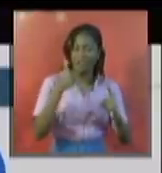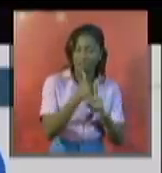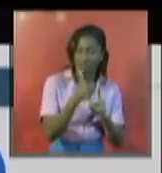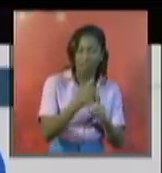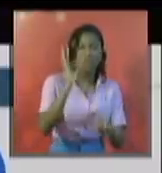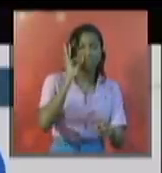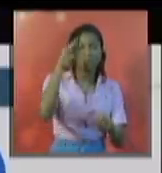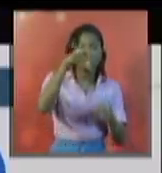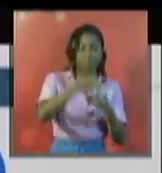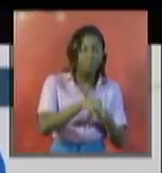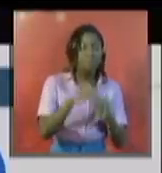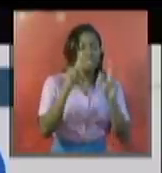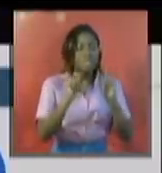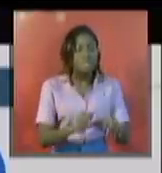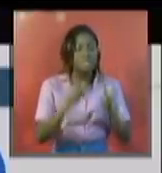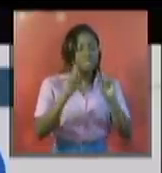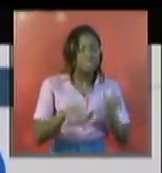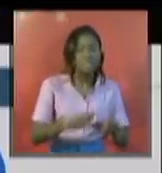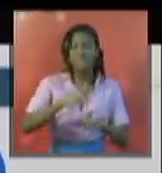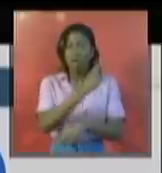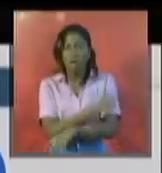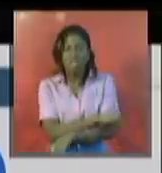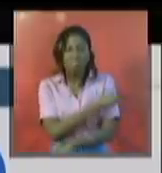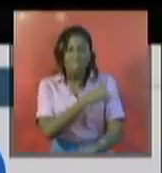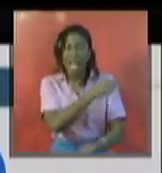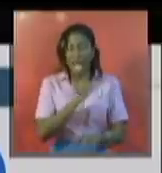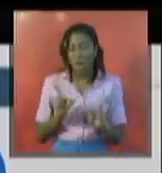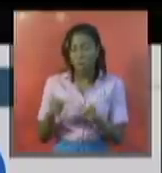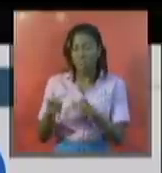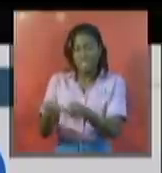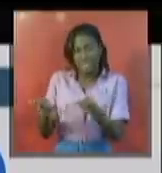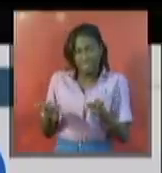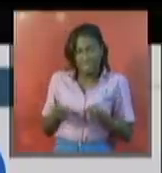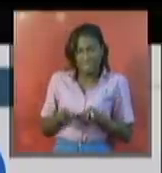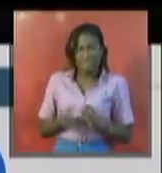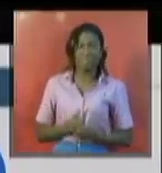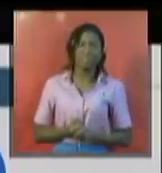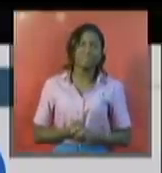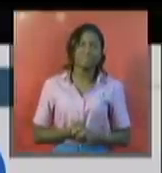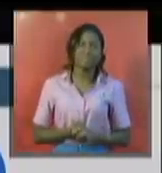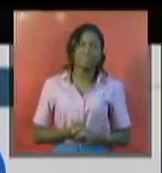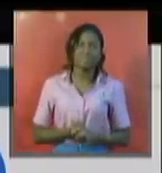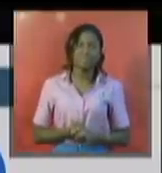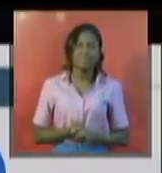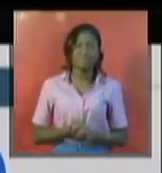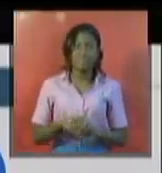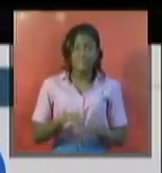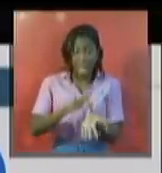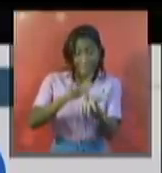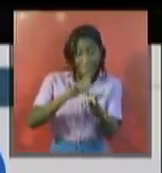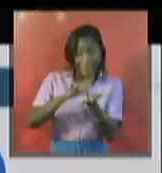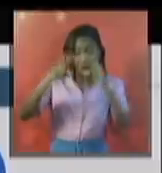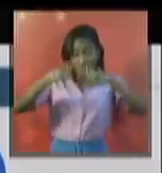including the hospitals and the quarantine facilities that they cover. The Medical Research Foundation, as I mentioned,